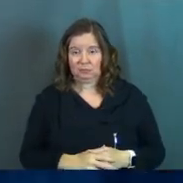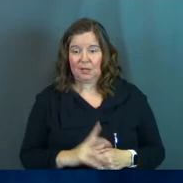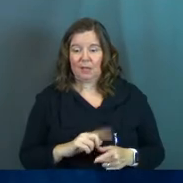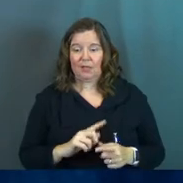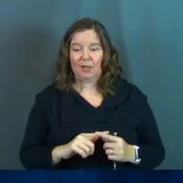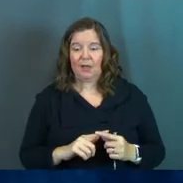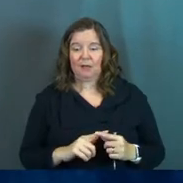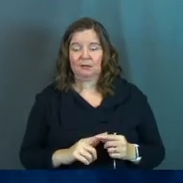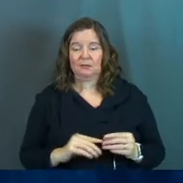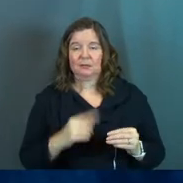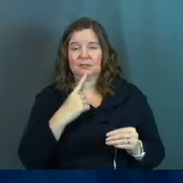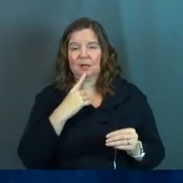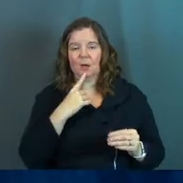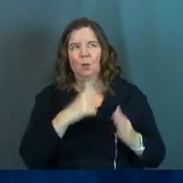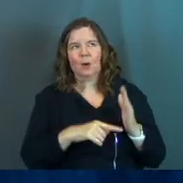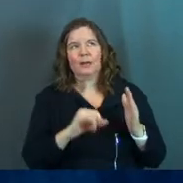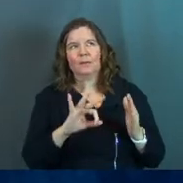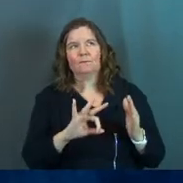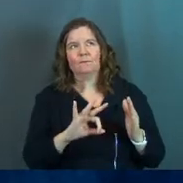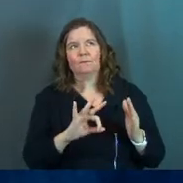And then he goes a little further and says,